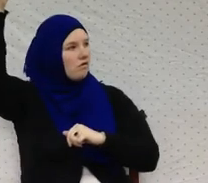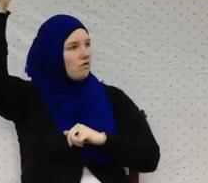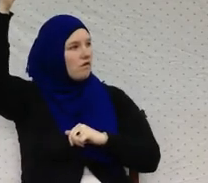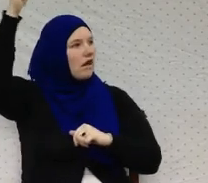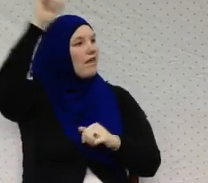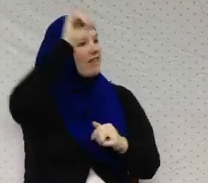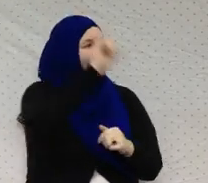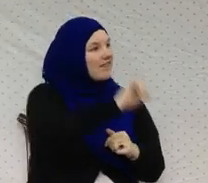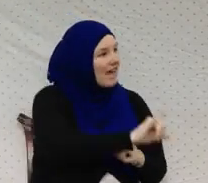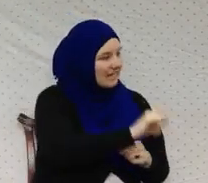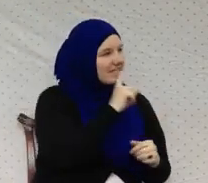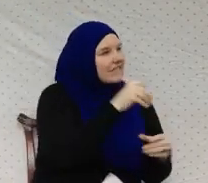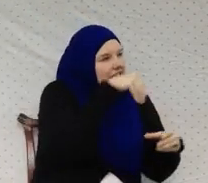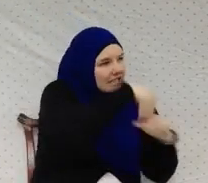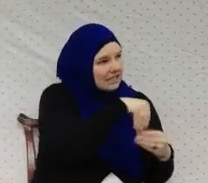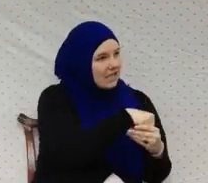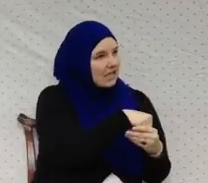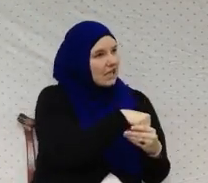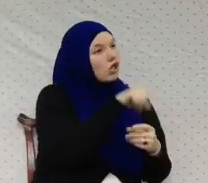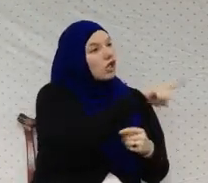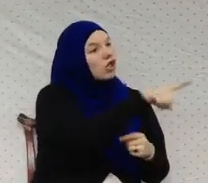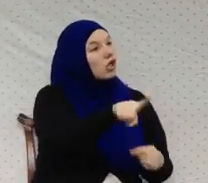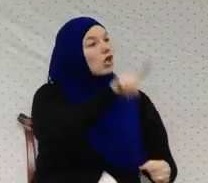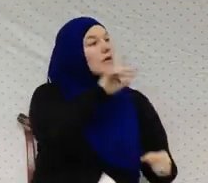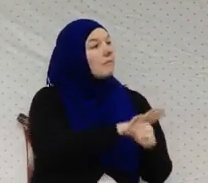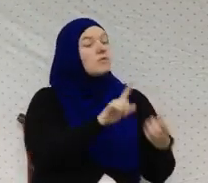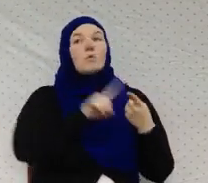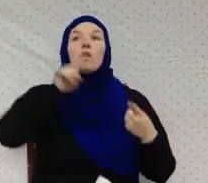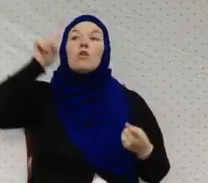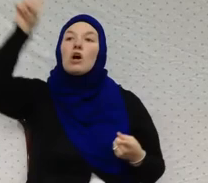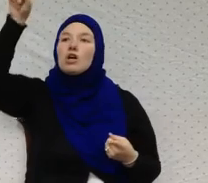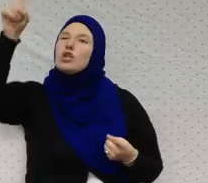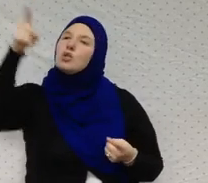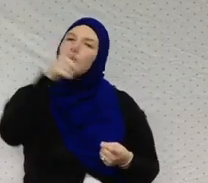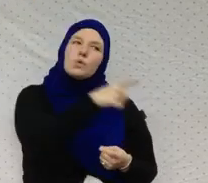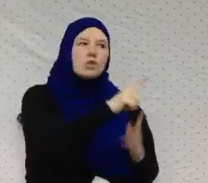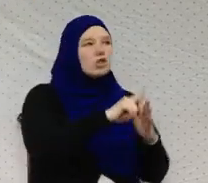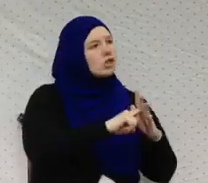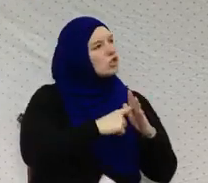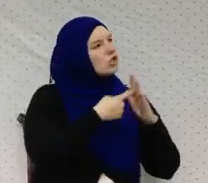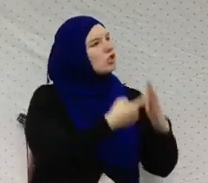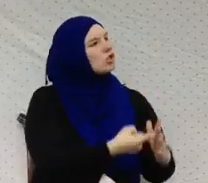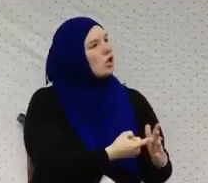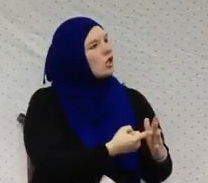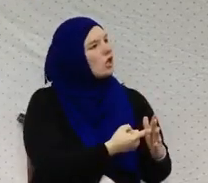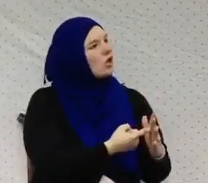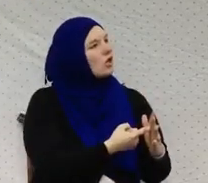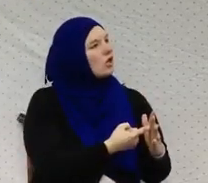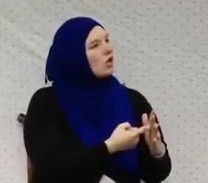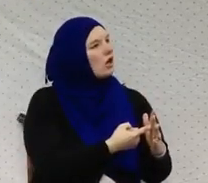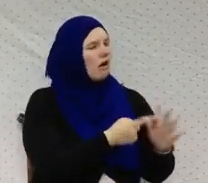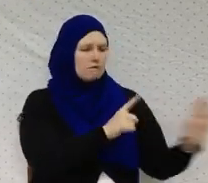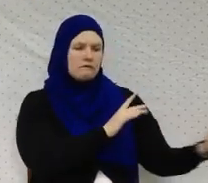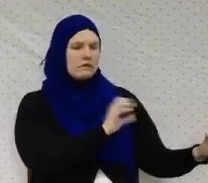brain and in the human heart, that you, in your commitment to Allah, you start off